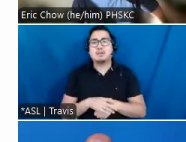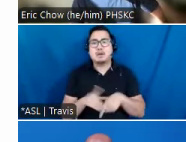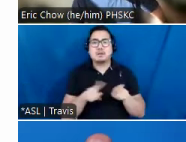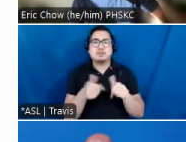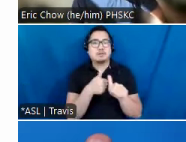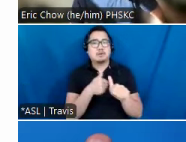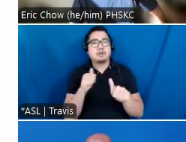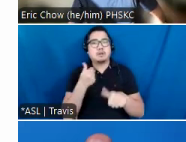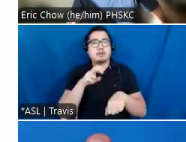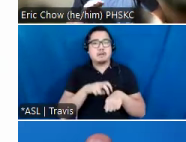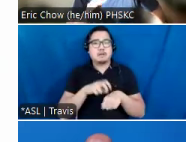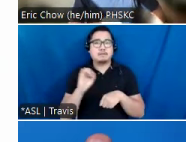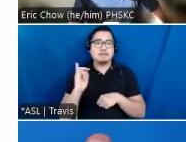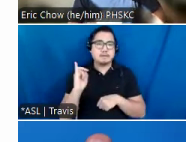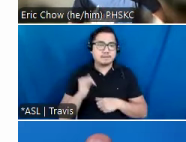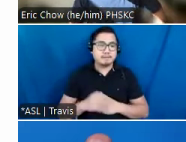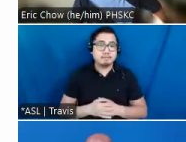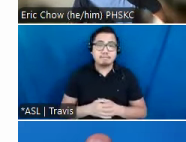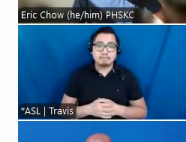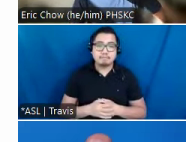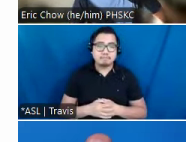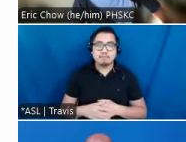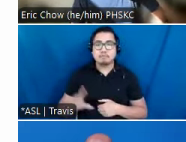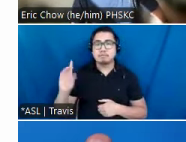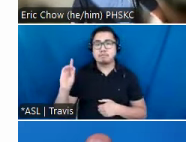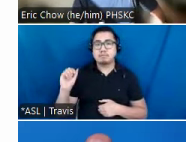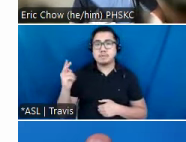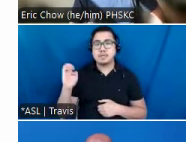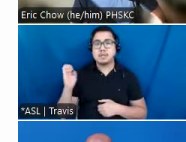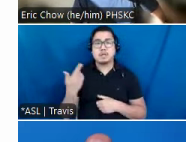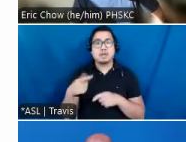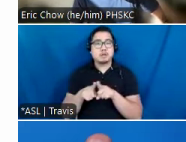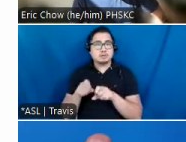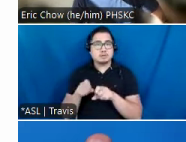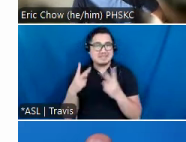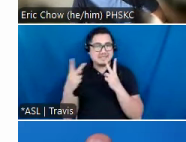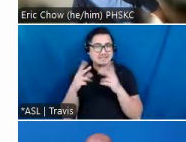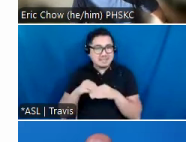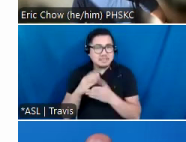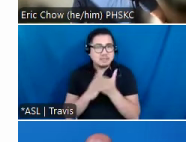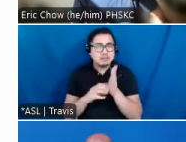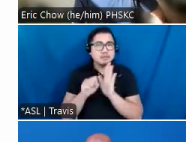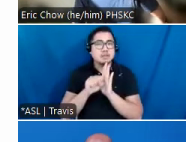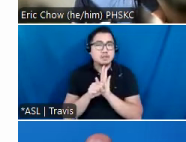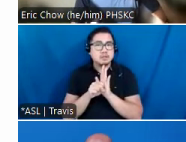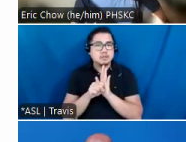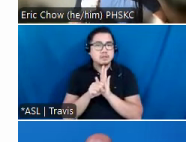infections. Dengue has also been seen in certain states where outbreaks